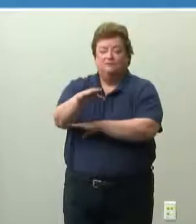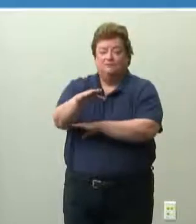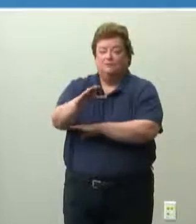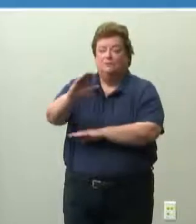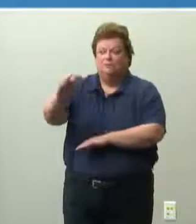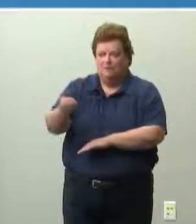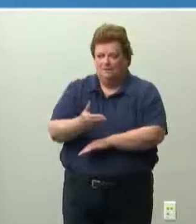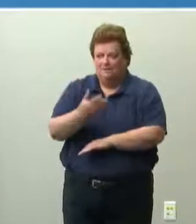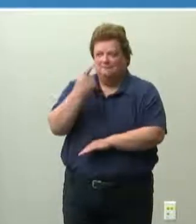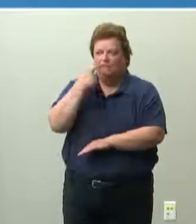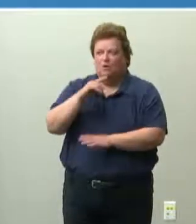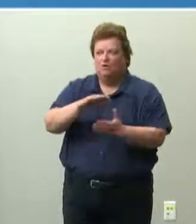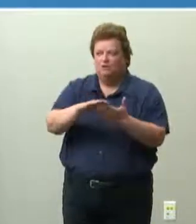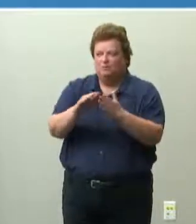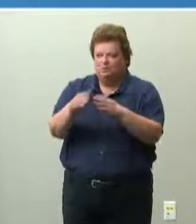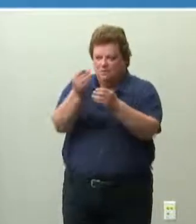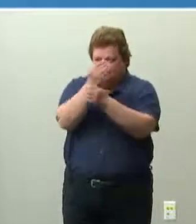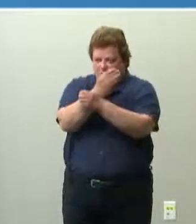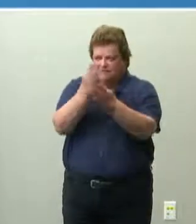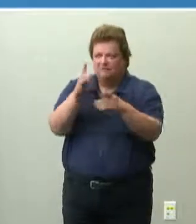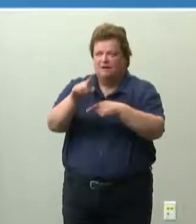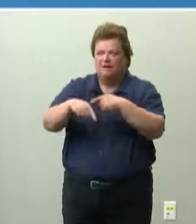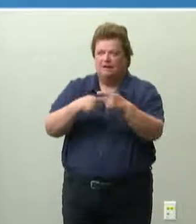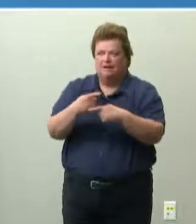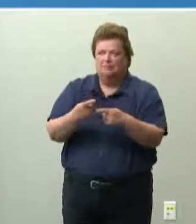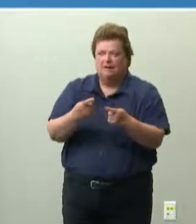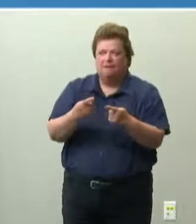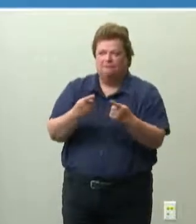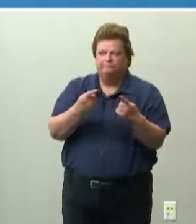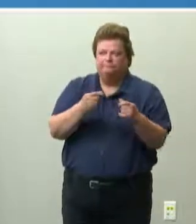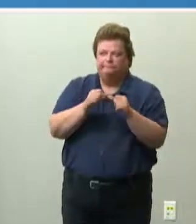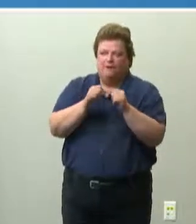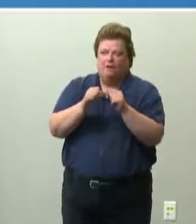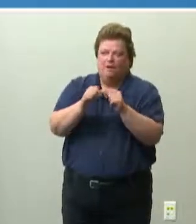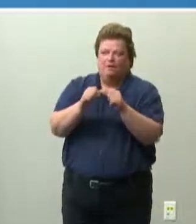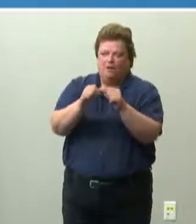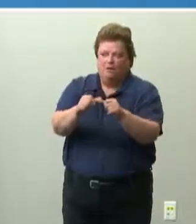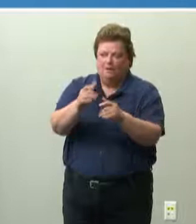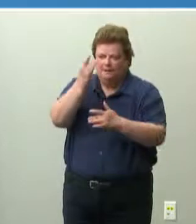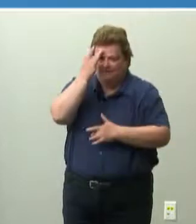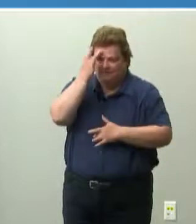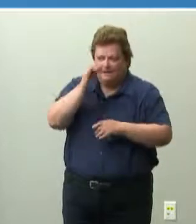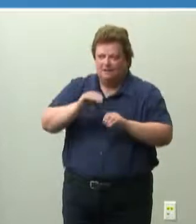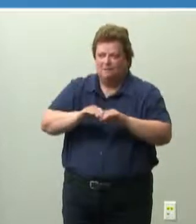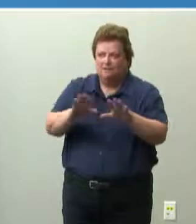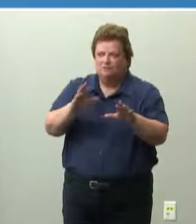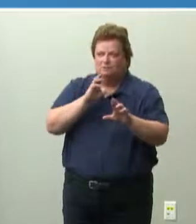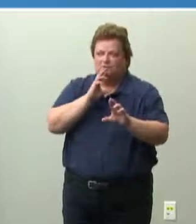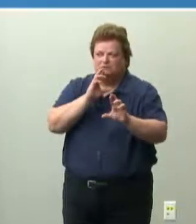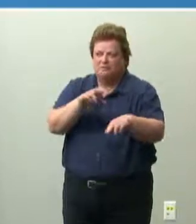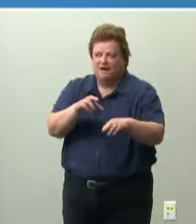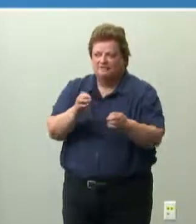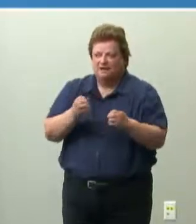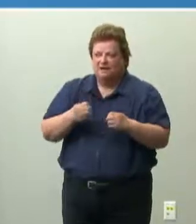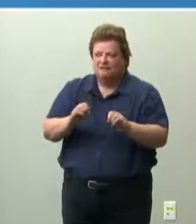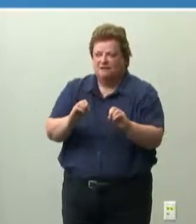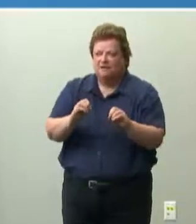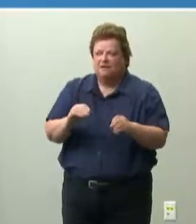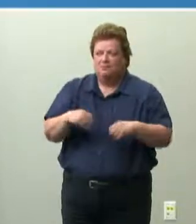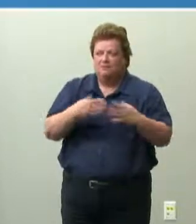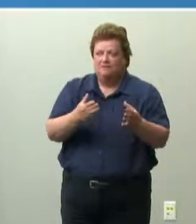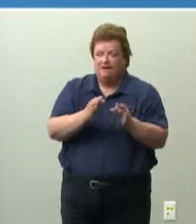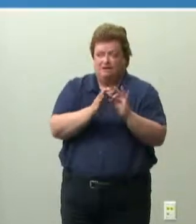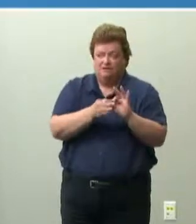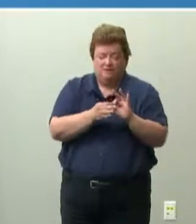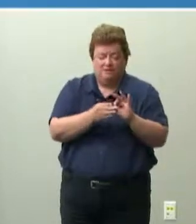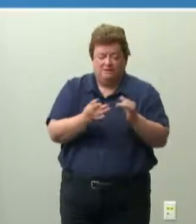Afternoon, and welcome to this community briefing on our ongoing pandemic response efforts. Providing interpretation for